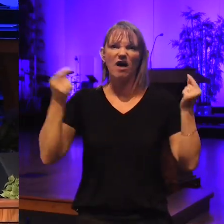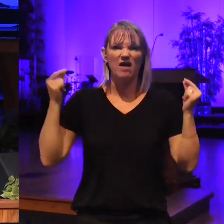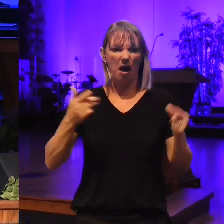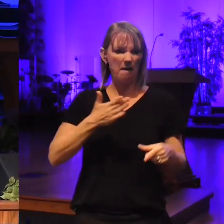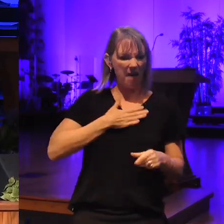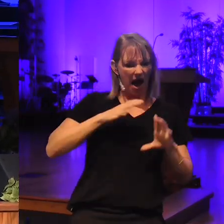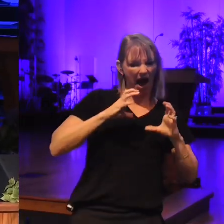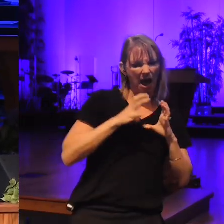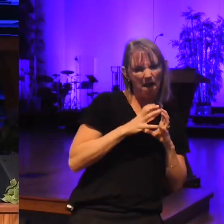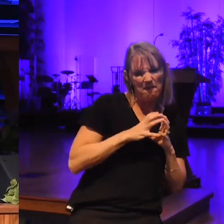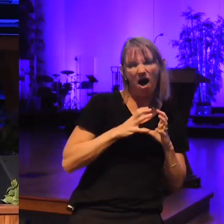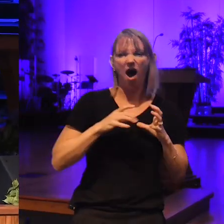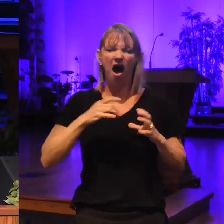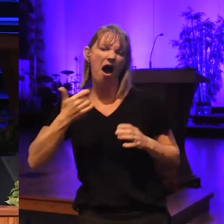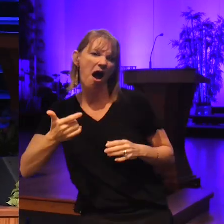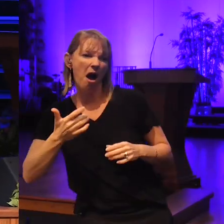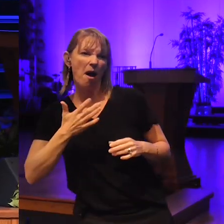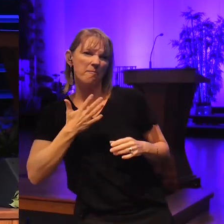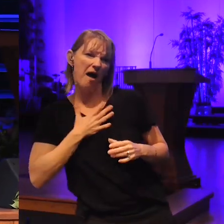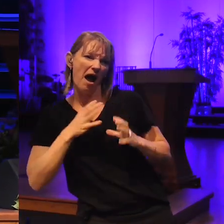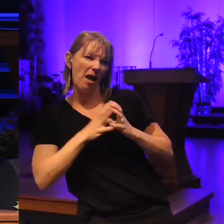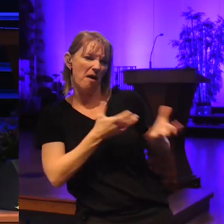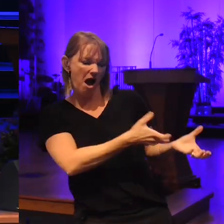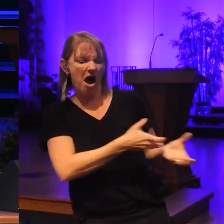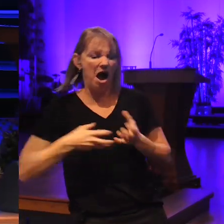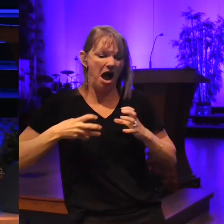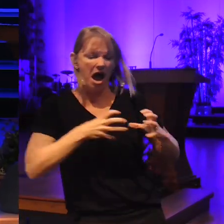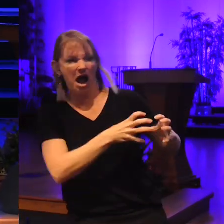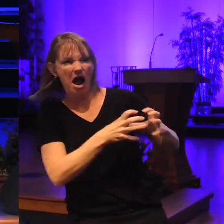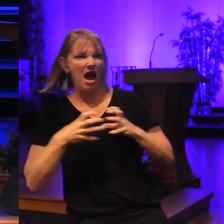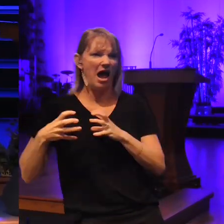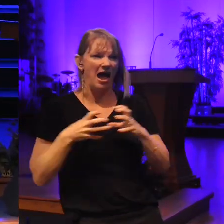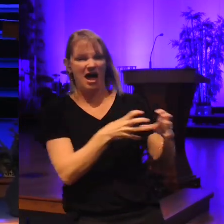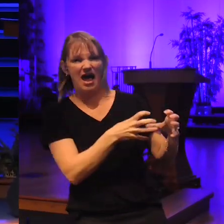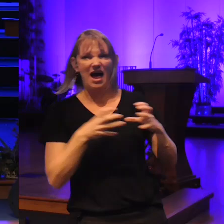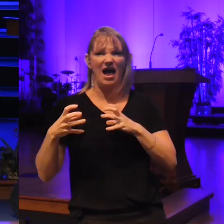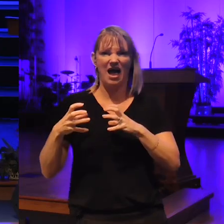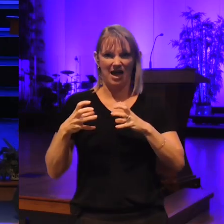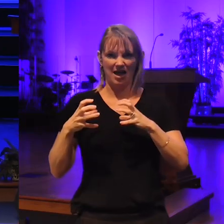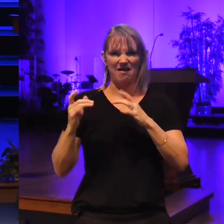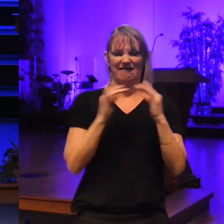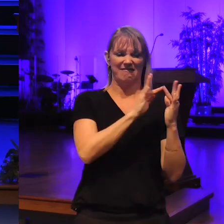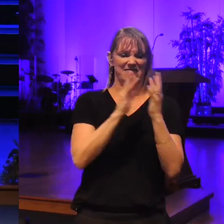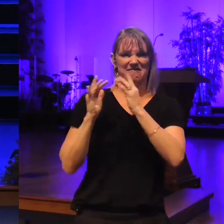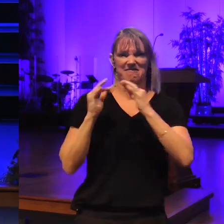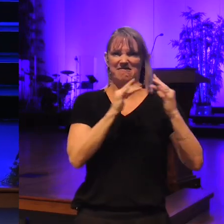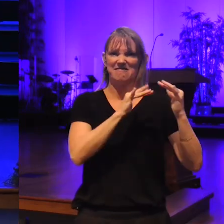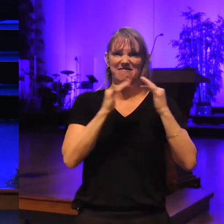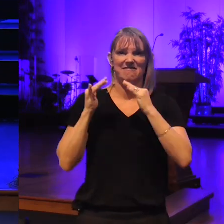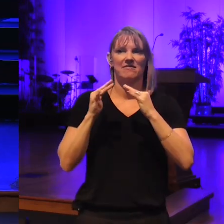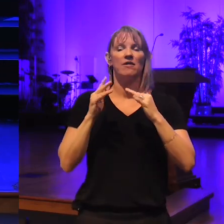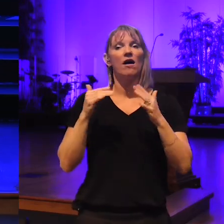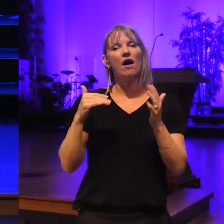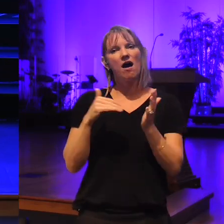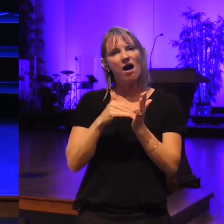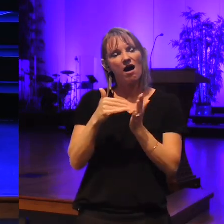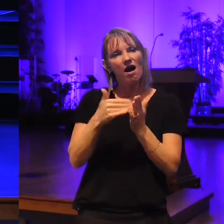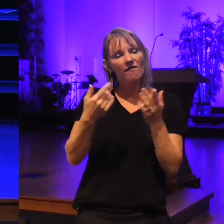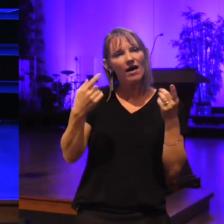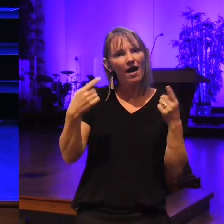it's my ball. And the other one's trying to get it from them, and they're pushing and pulling with their energy. And that happens so